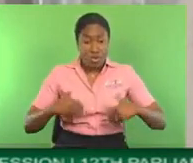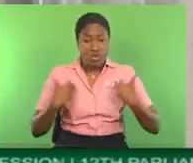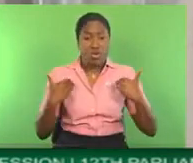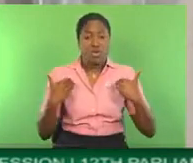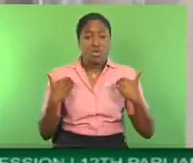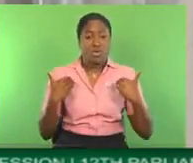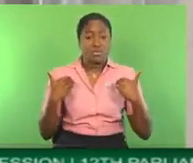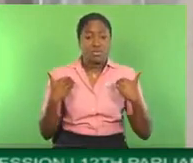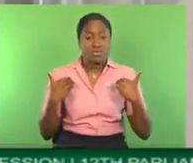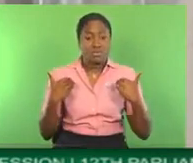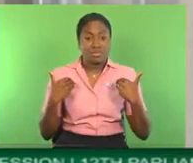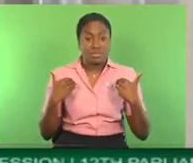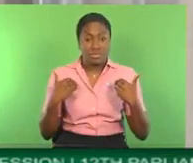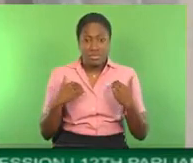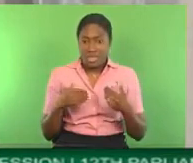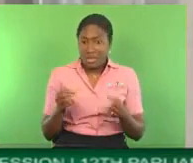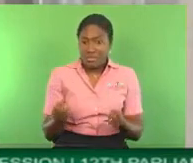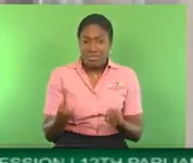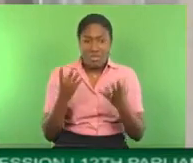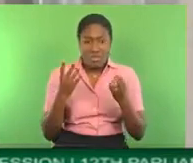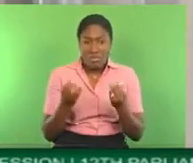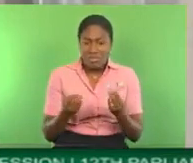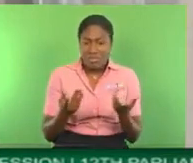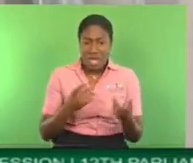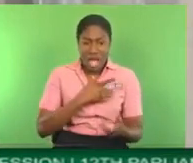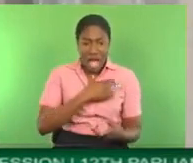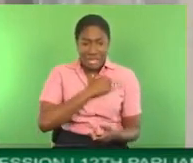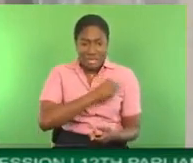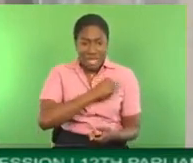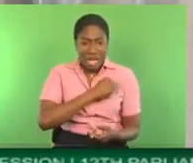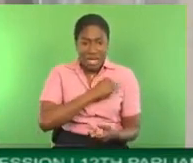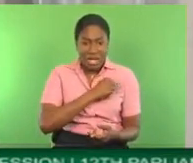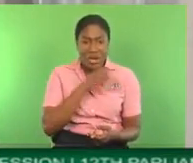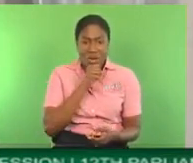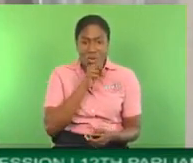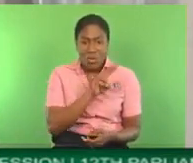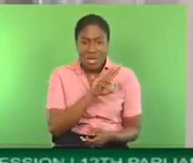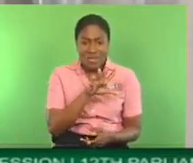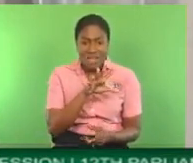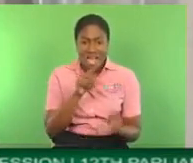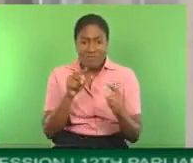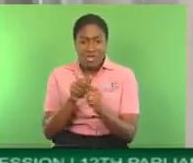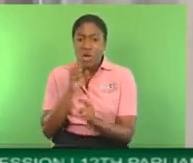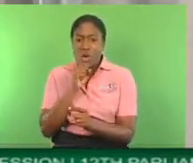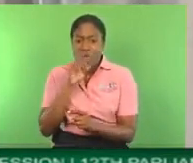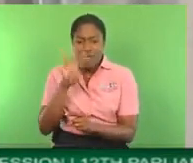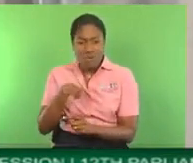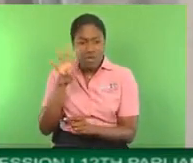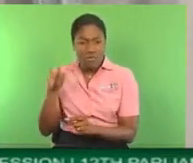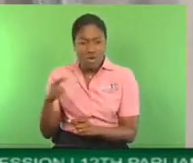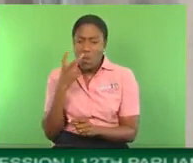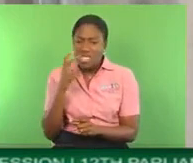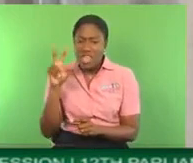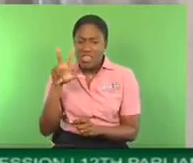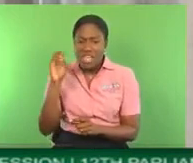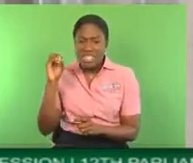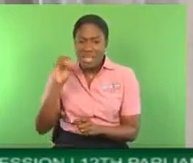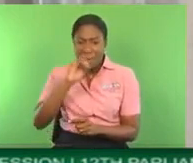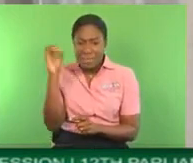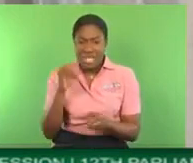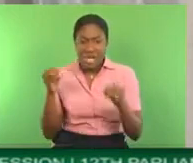having fatal MIs, fatal heart attacks. From the age to 25 to 44, we've seen a 30%